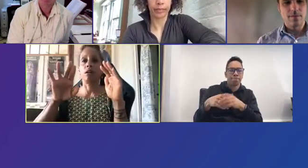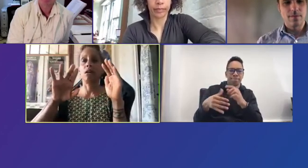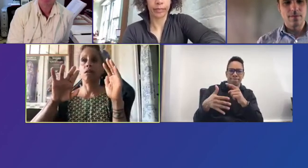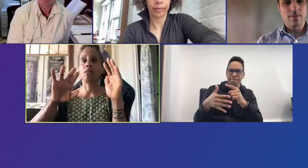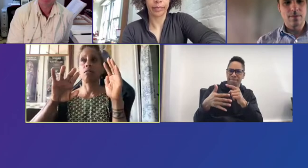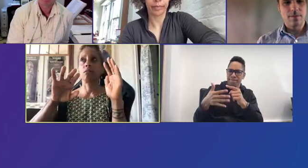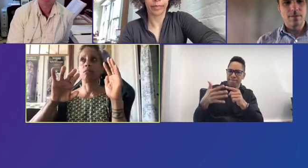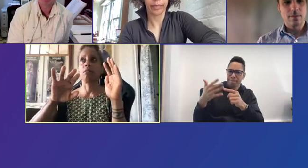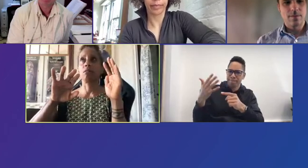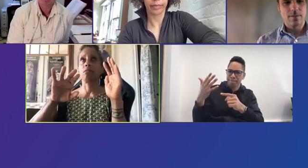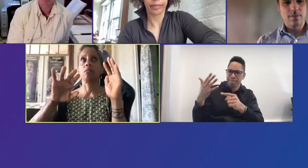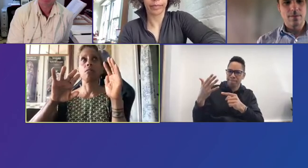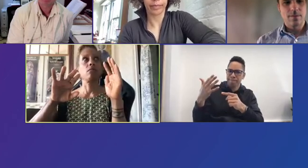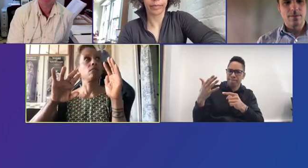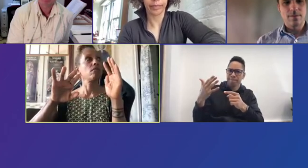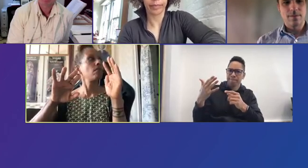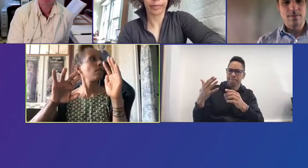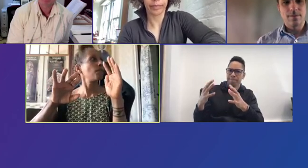these